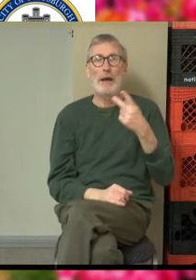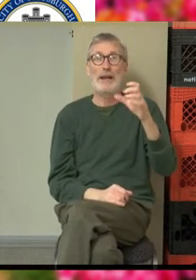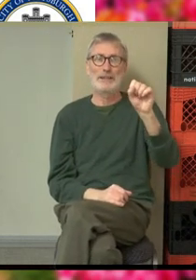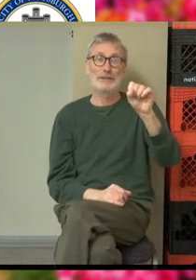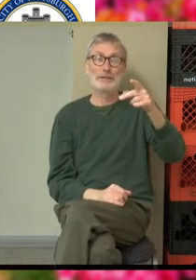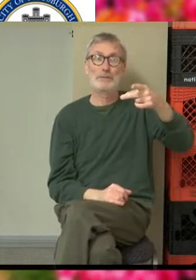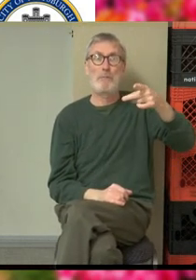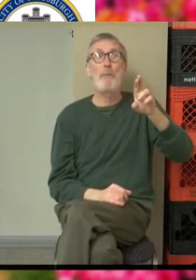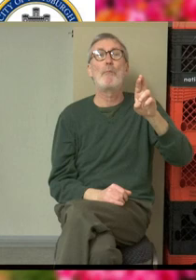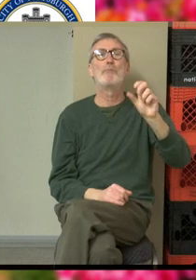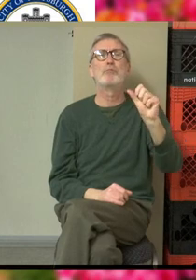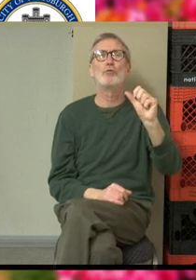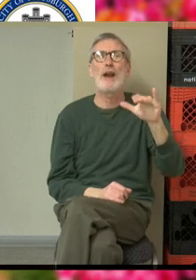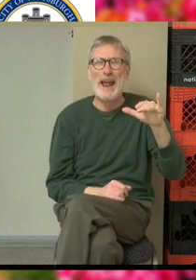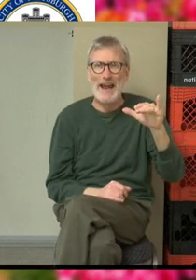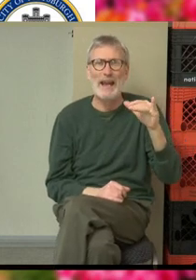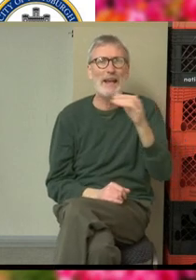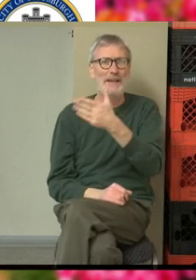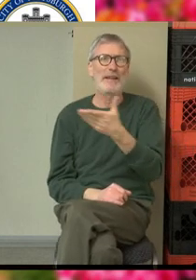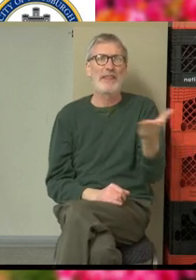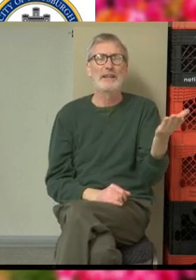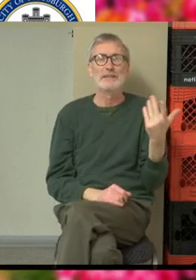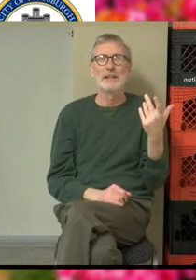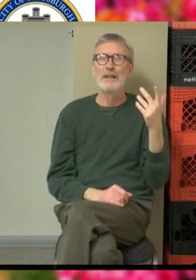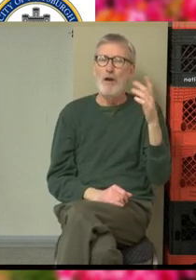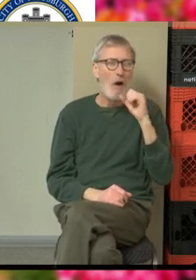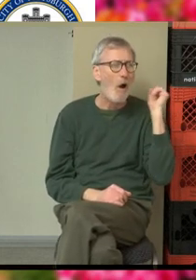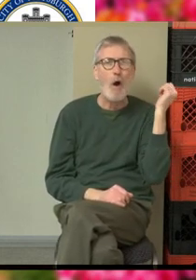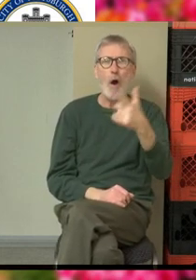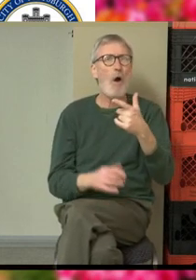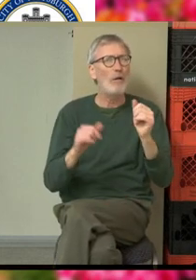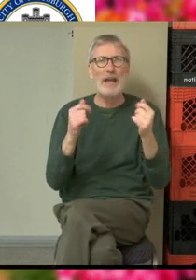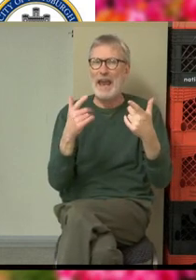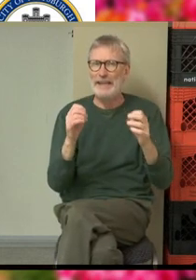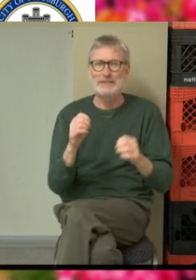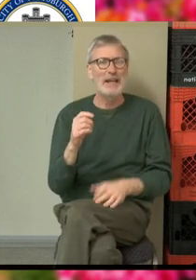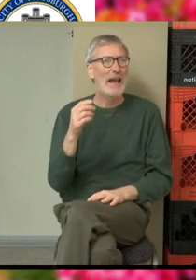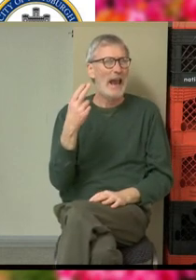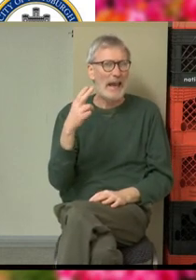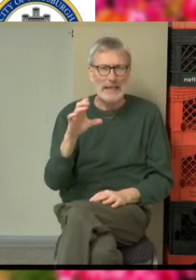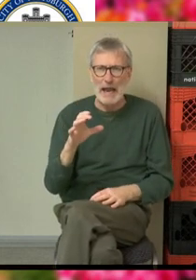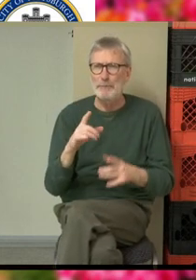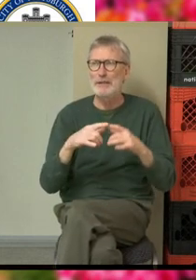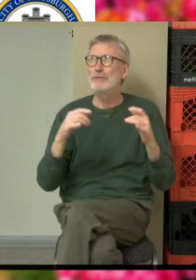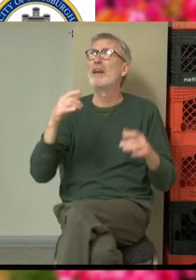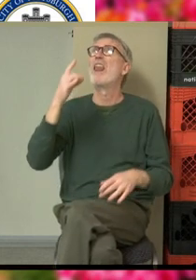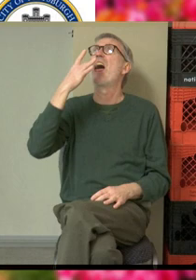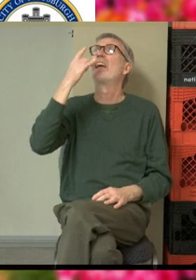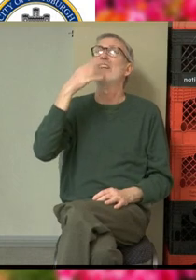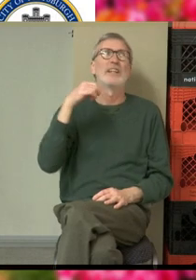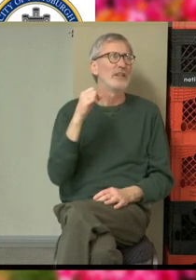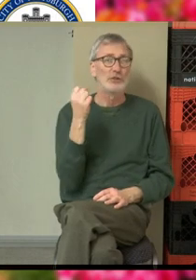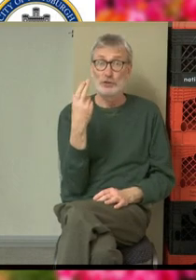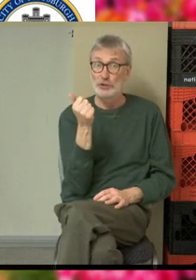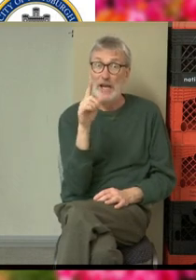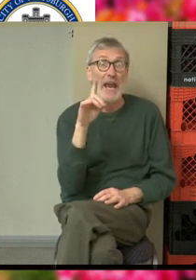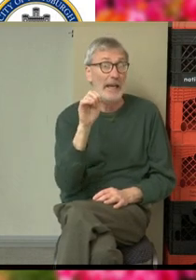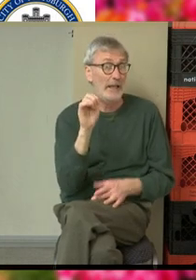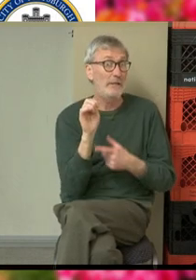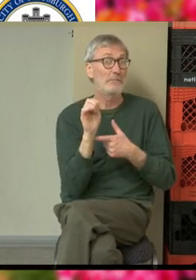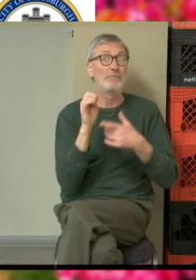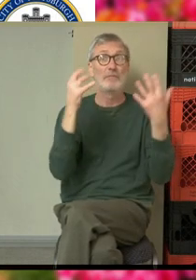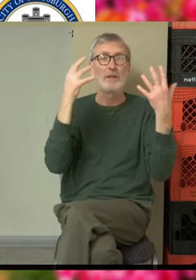that. To include all ages and abilities, as well as lighting, shade, access